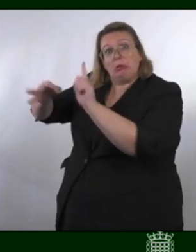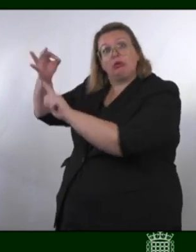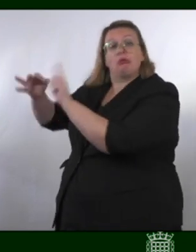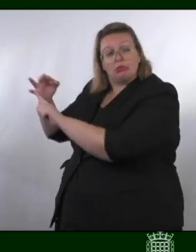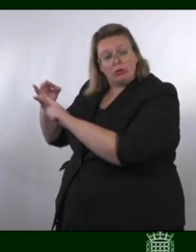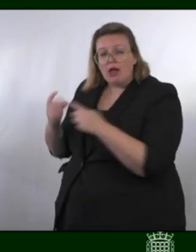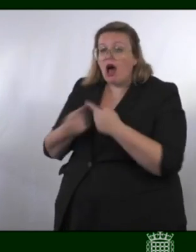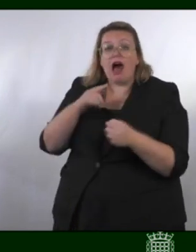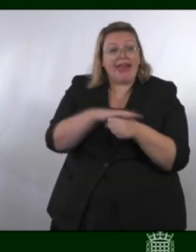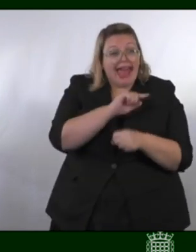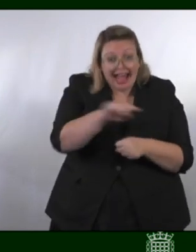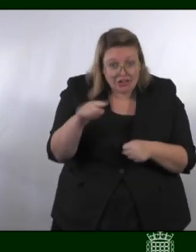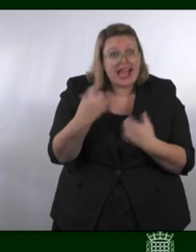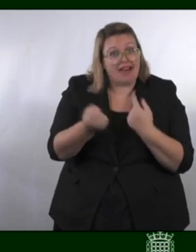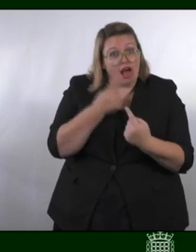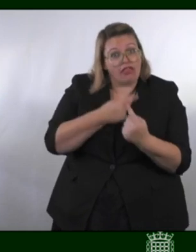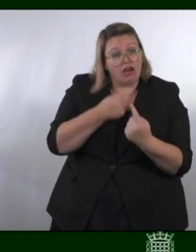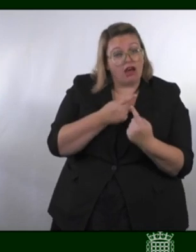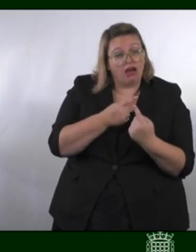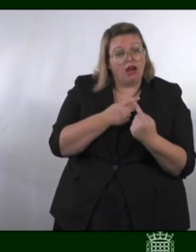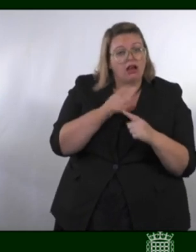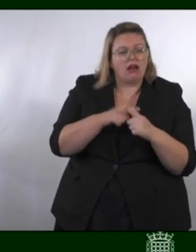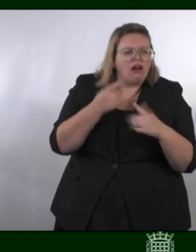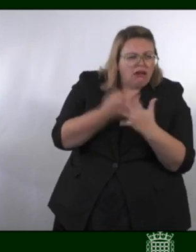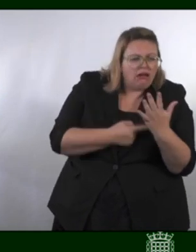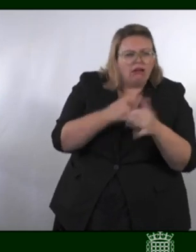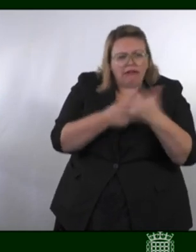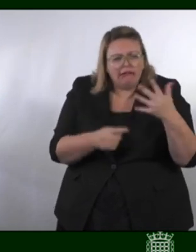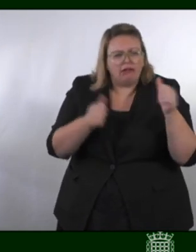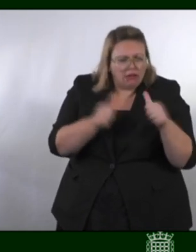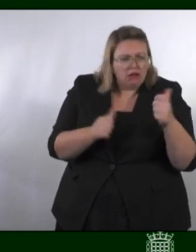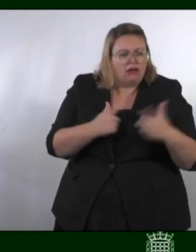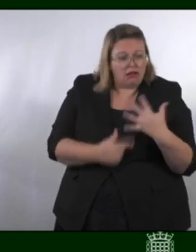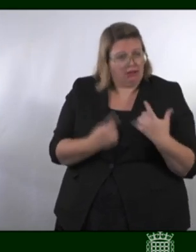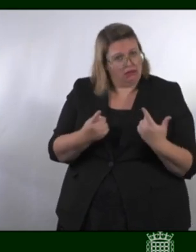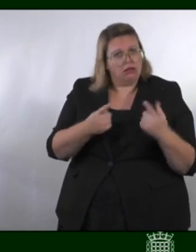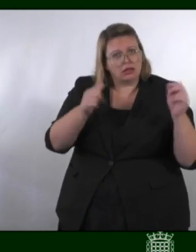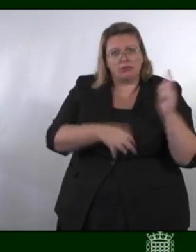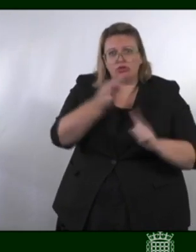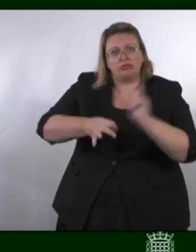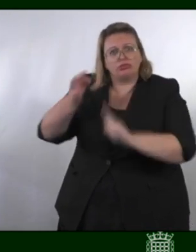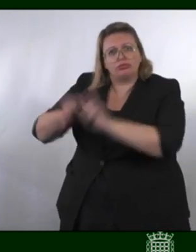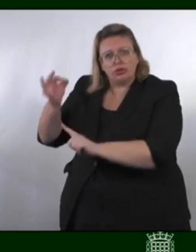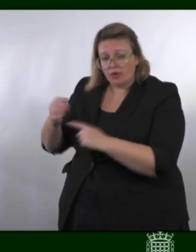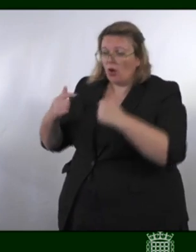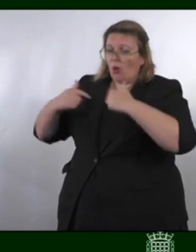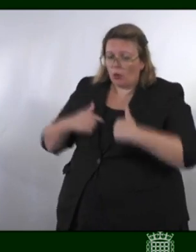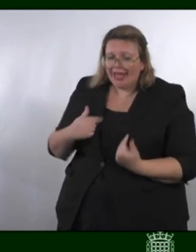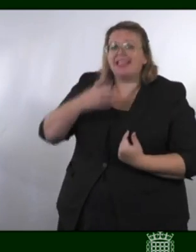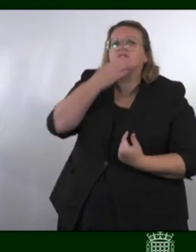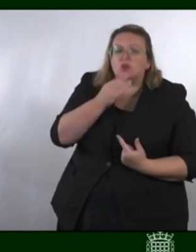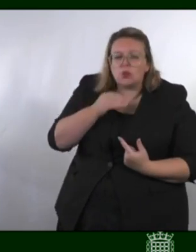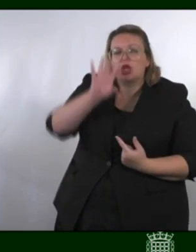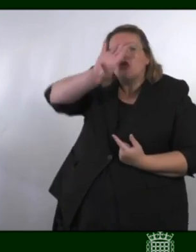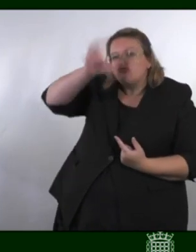place are also showing signs of progress. We are pursuing, Mr. Speaker, a local, a regional approach, which is the sensible